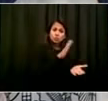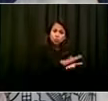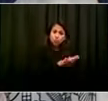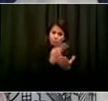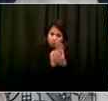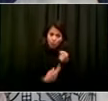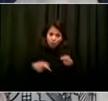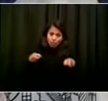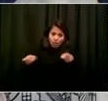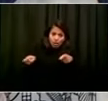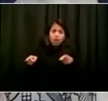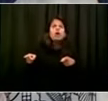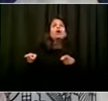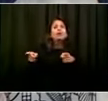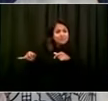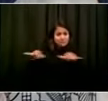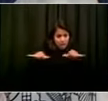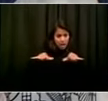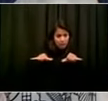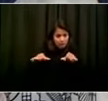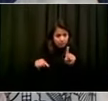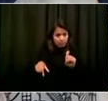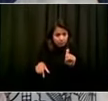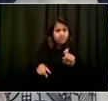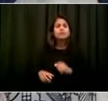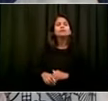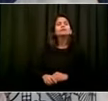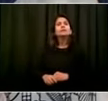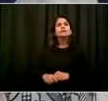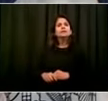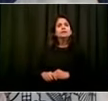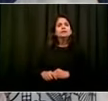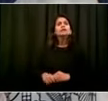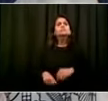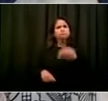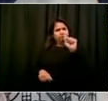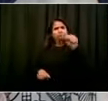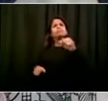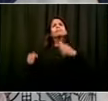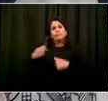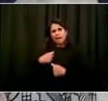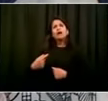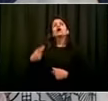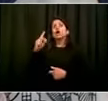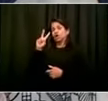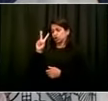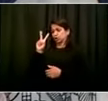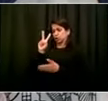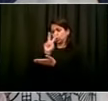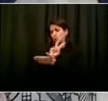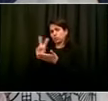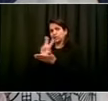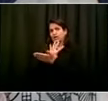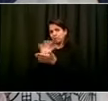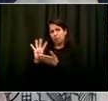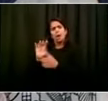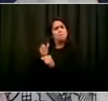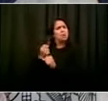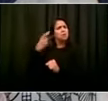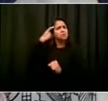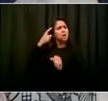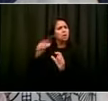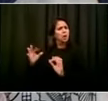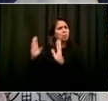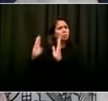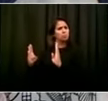before Thanksgiving? I think 2 to 4 weeks, based on what we laid out yesterday, what we've put forward to the state,